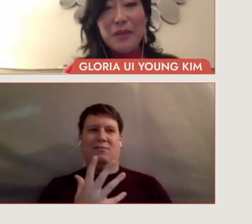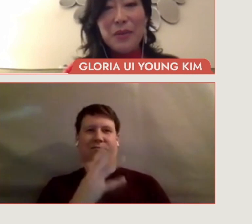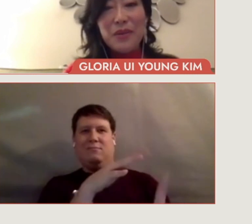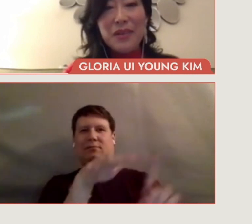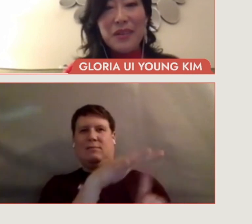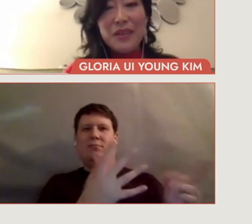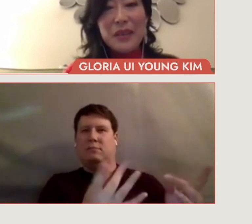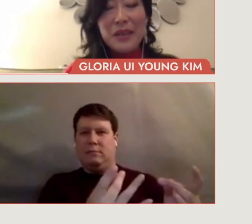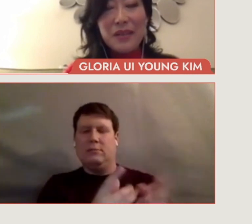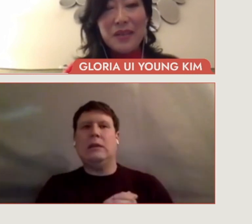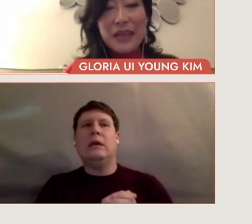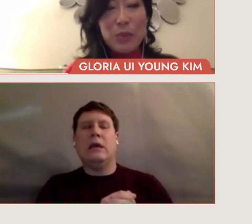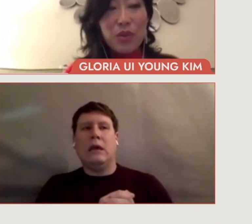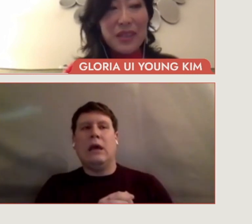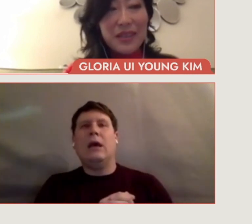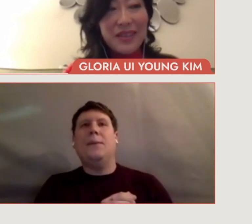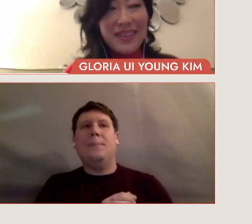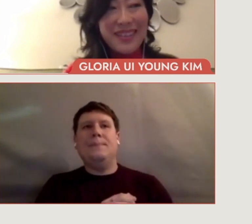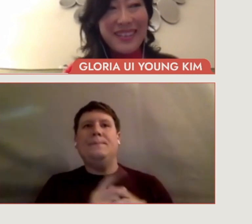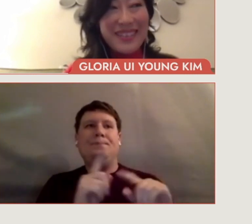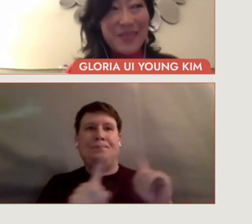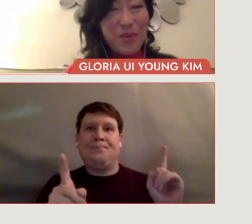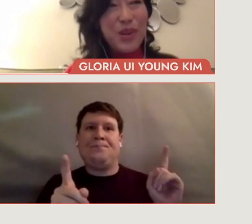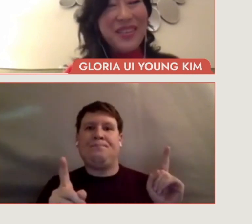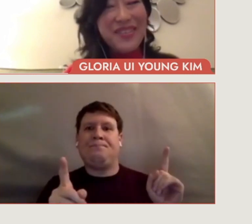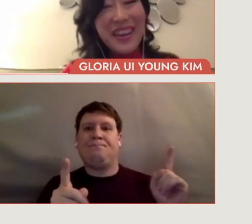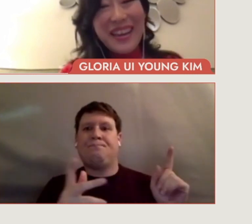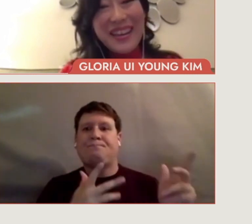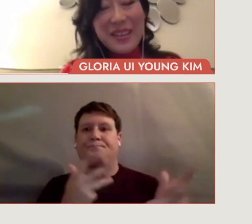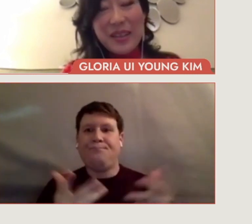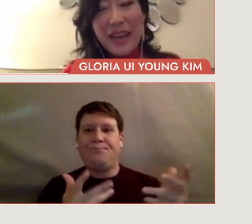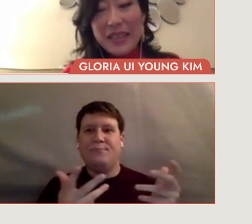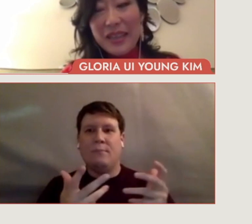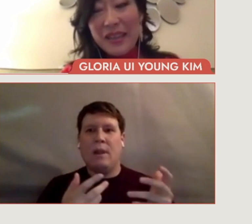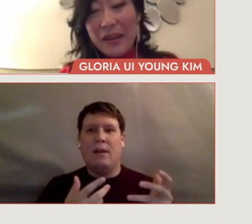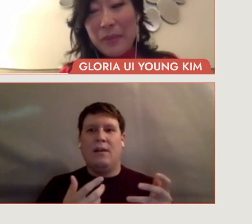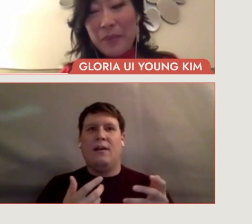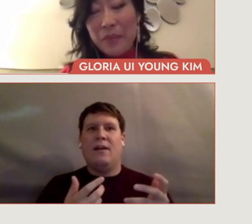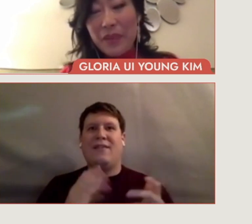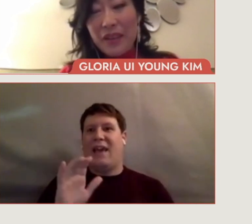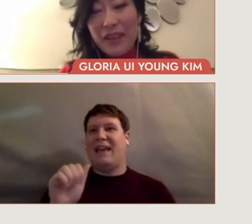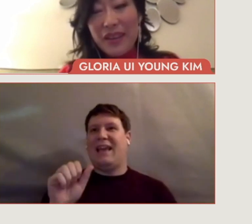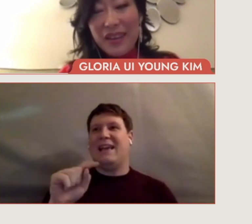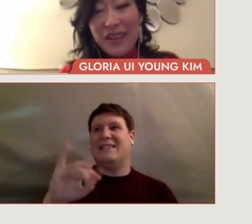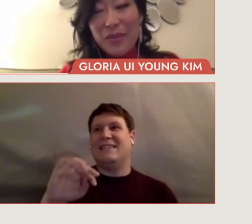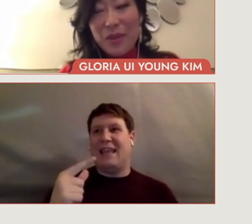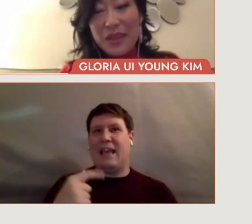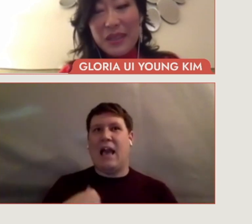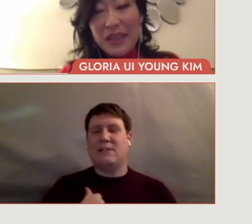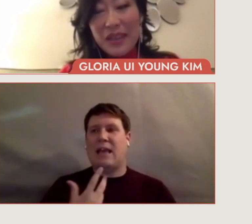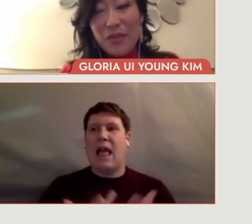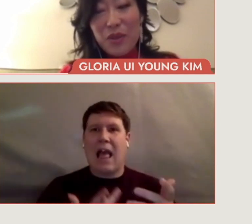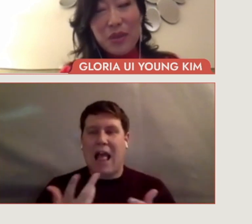You know, in the desperate pull of casting, it